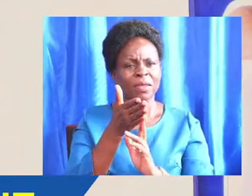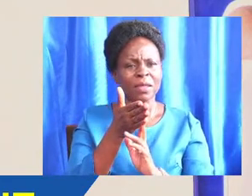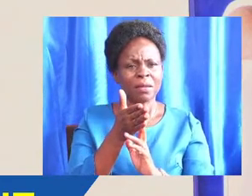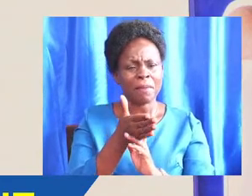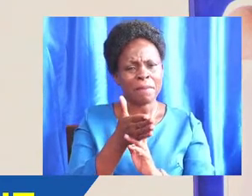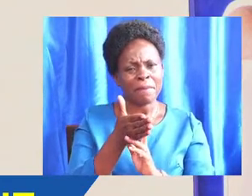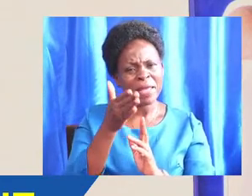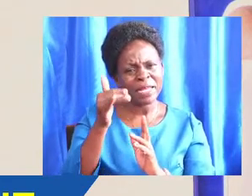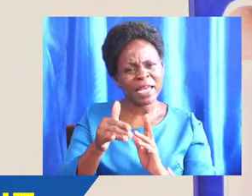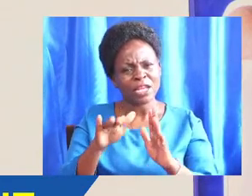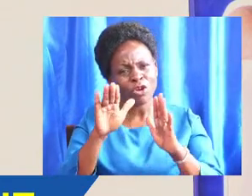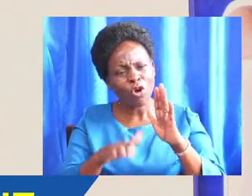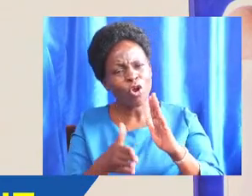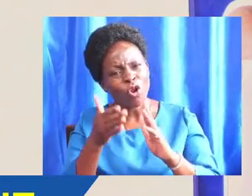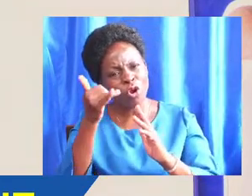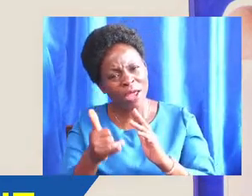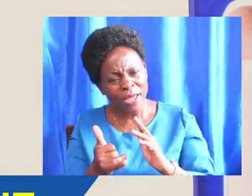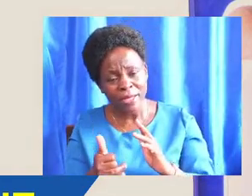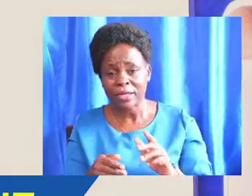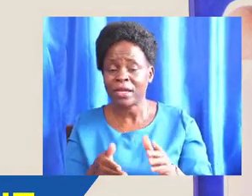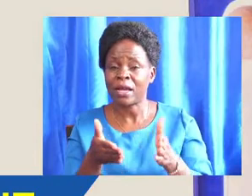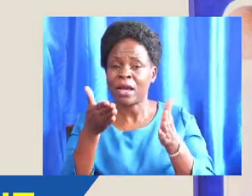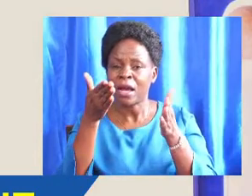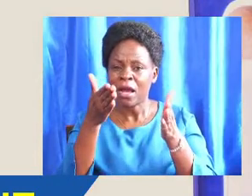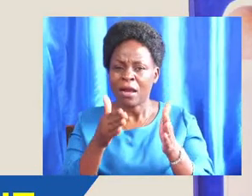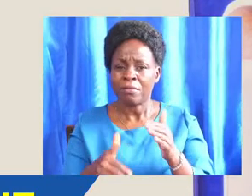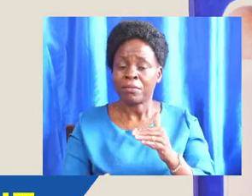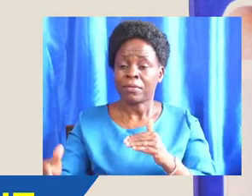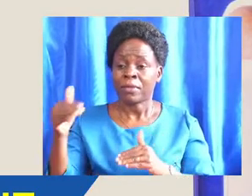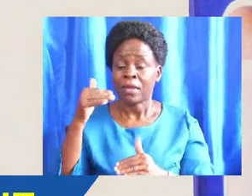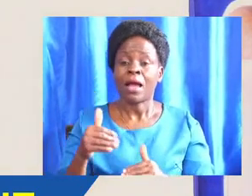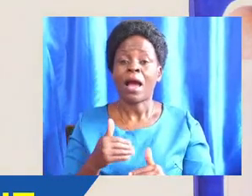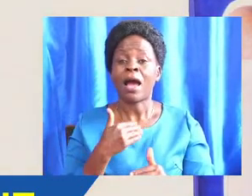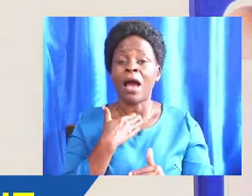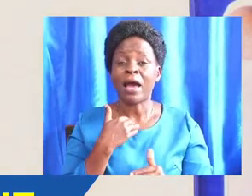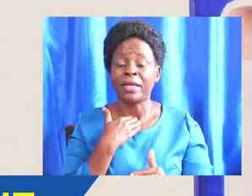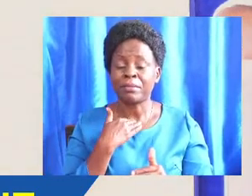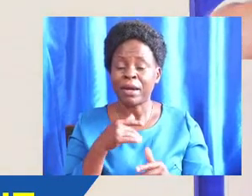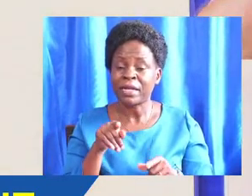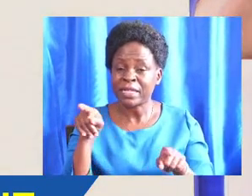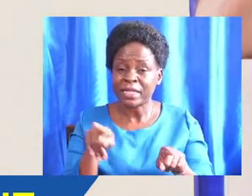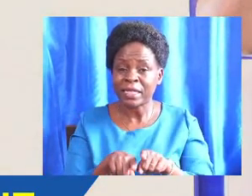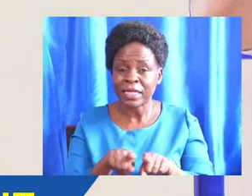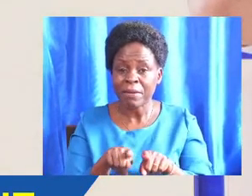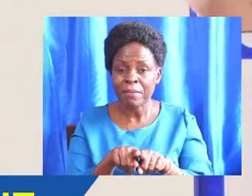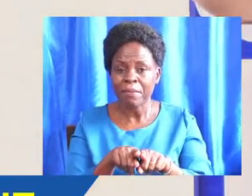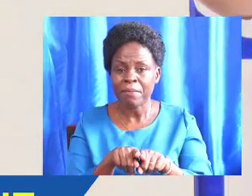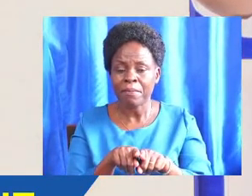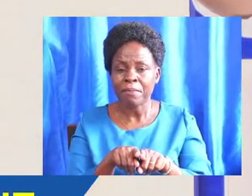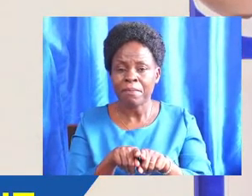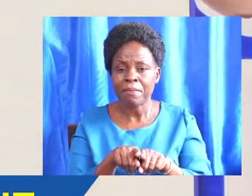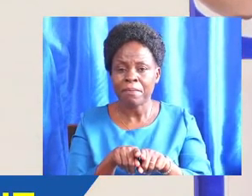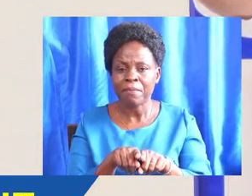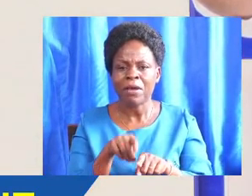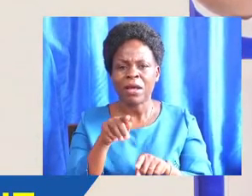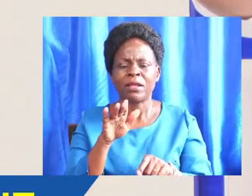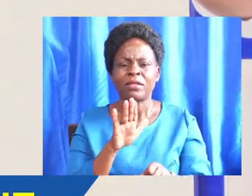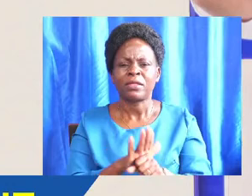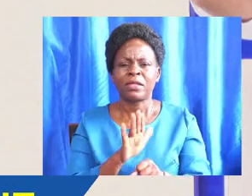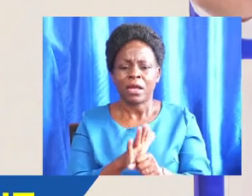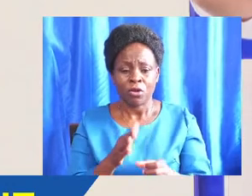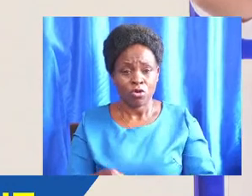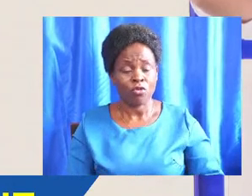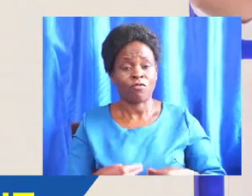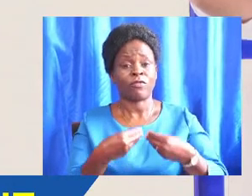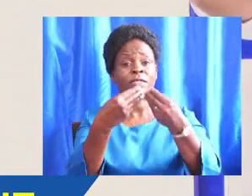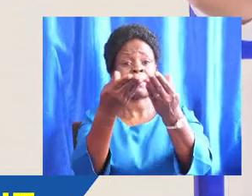mid-end to low-end. There's high demand. There's a lot of supply